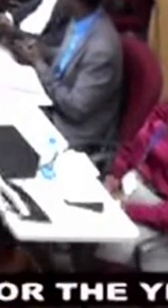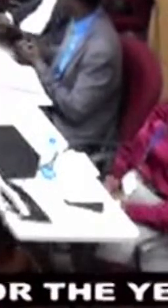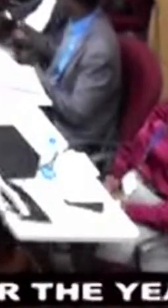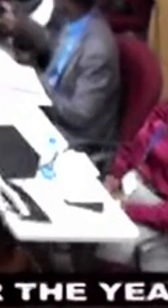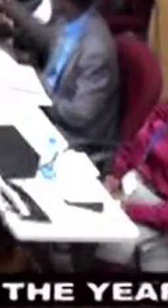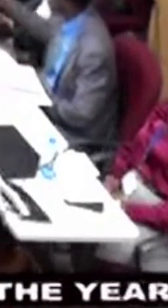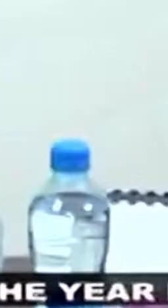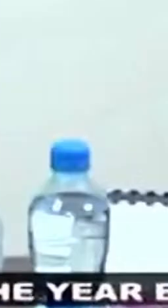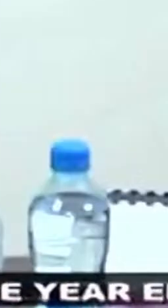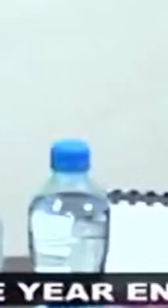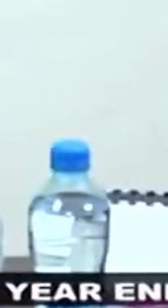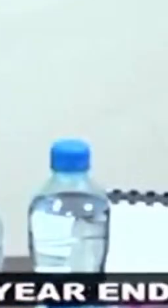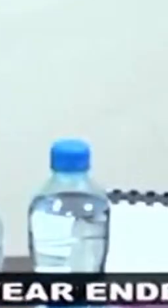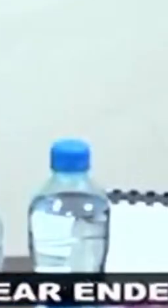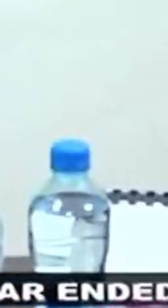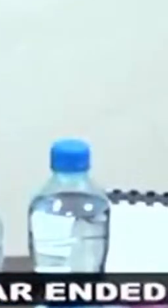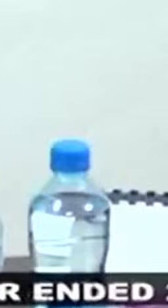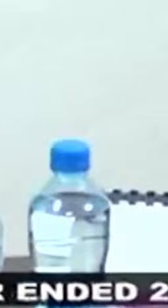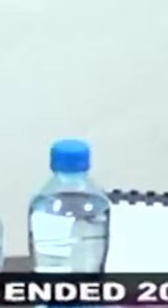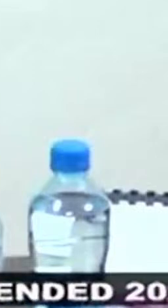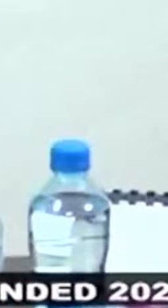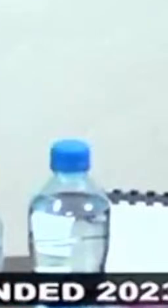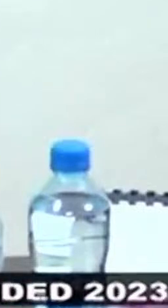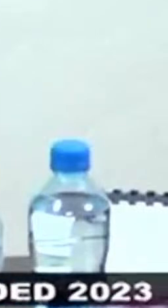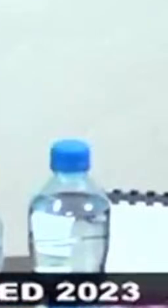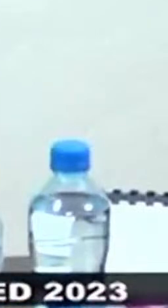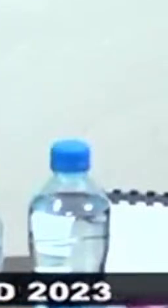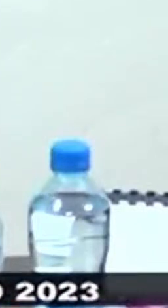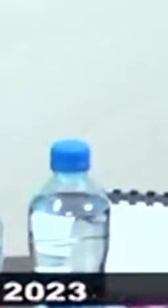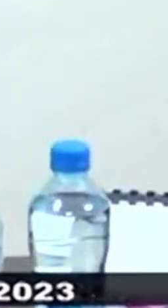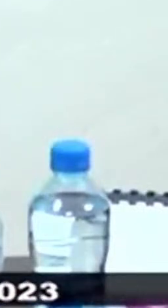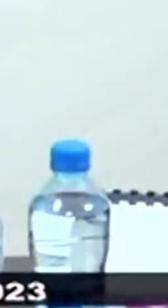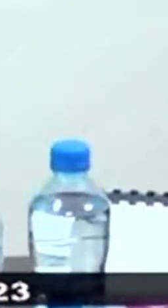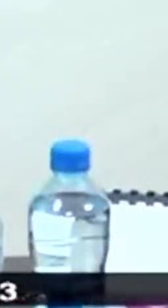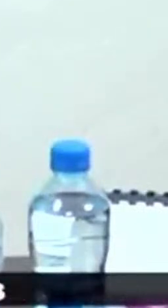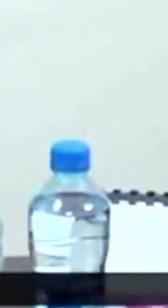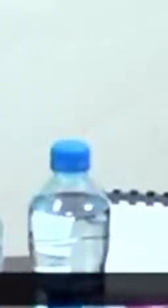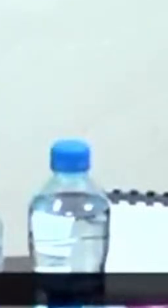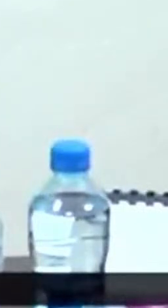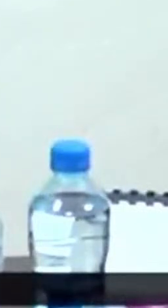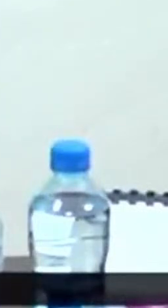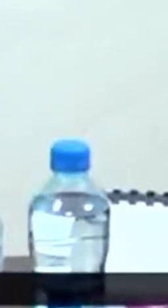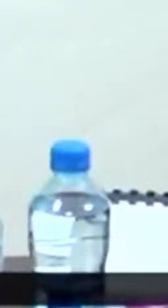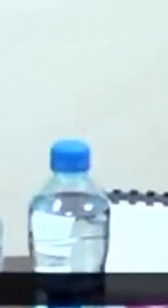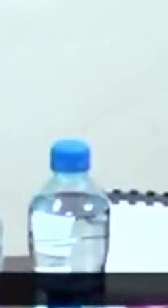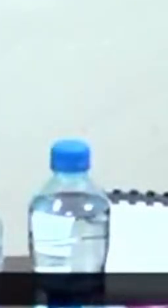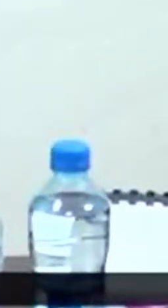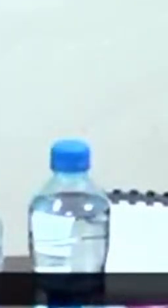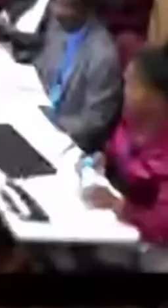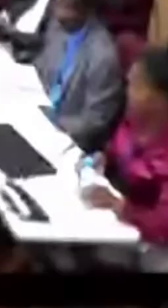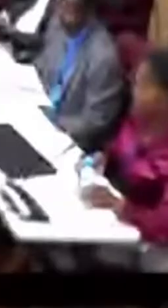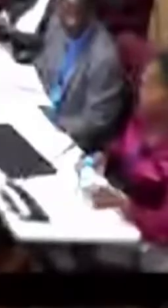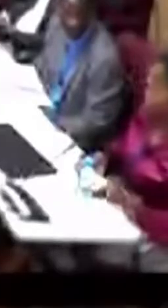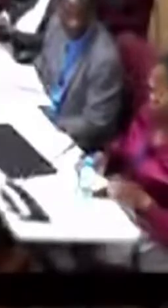Today we are just having male delegations. You don't have female members of staff